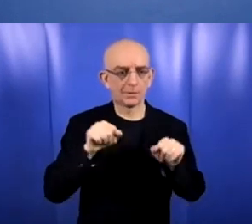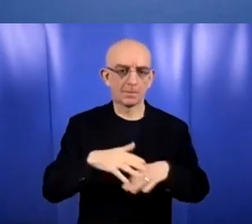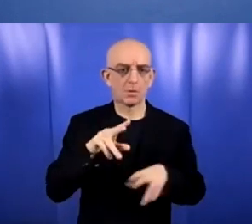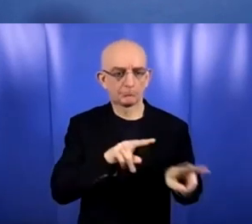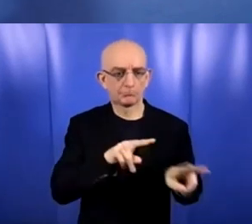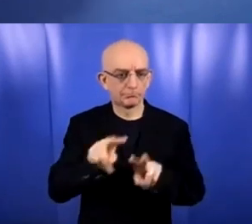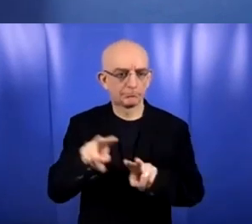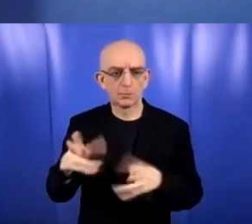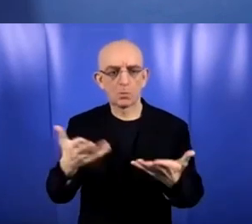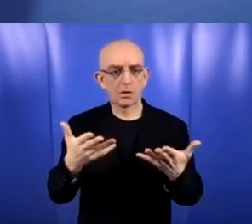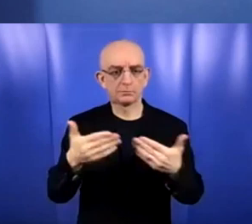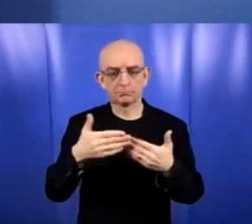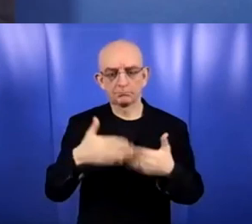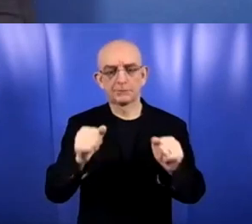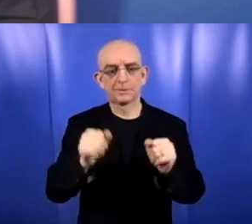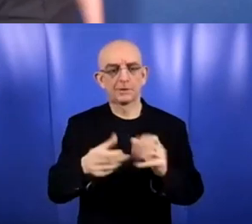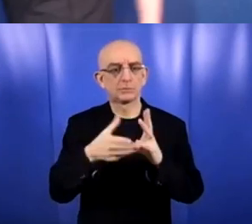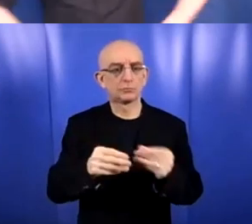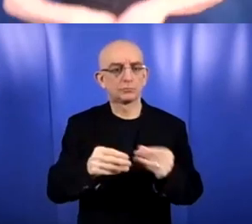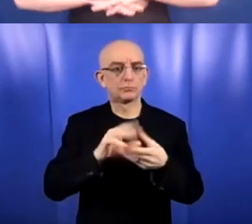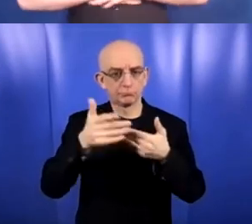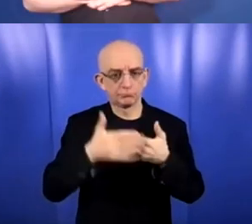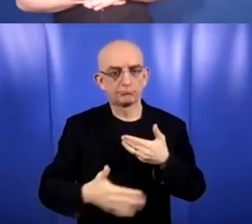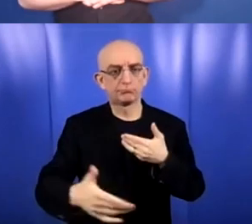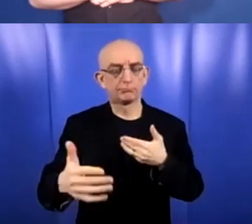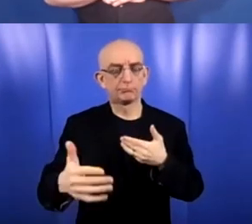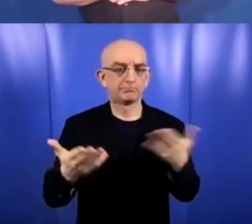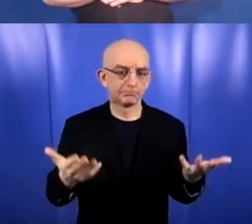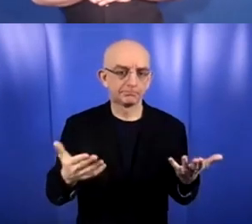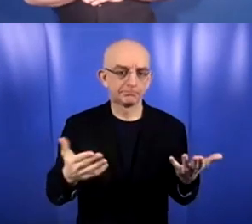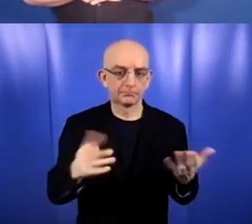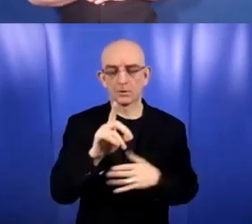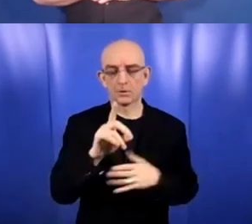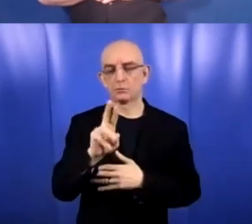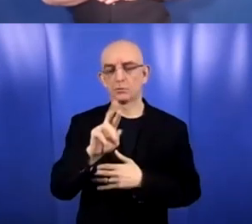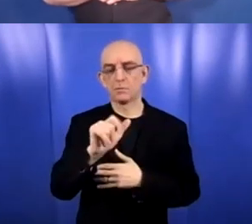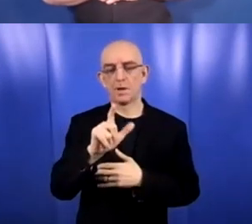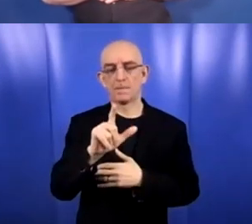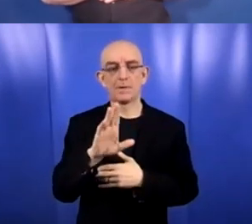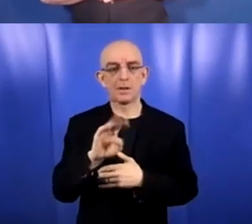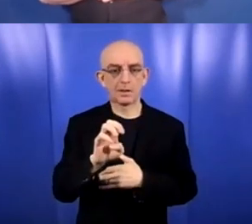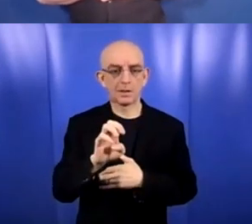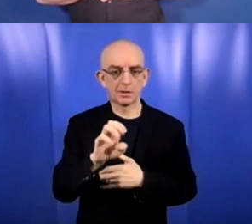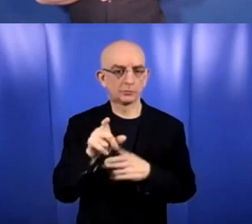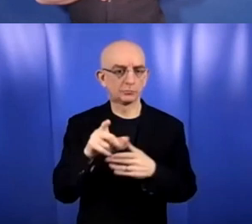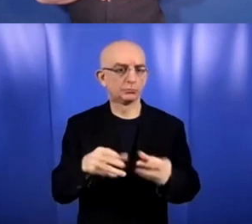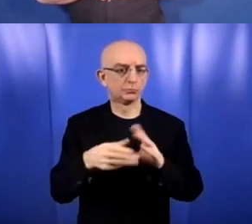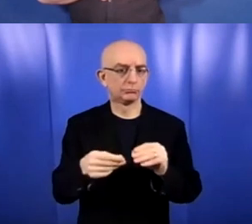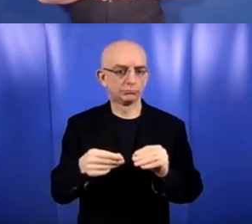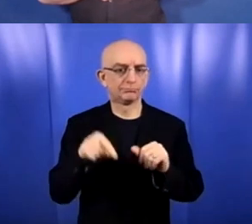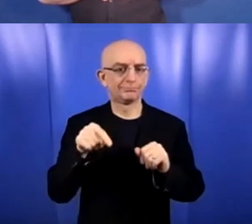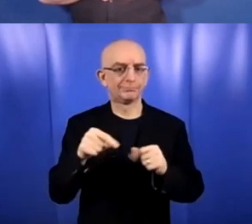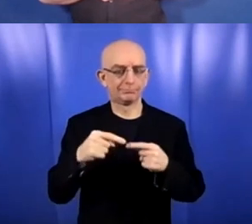How do we create conditions conducive to return? Okay, because that's what the GCR calls